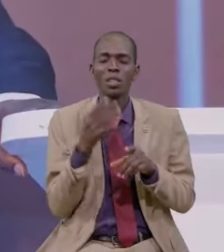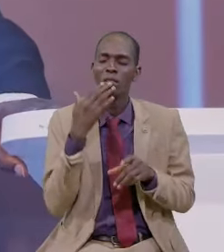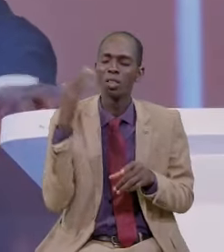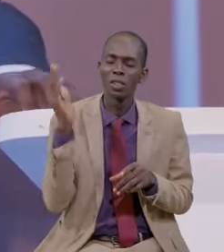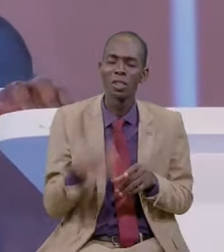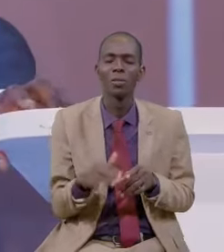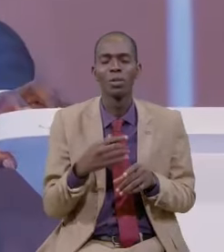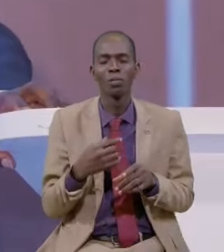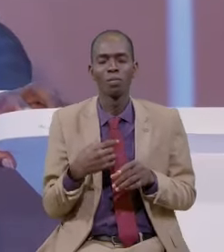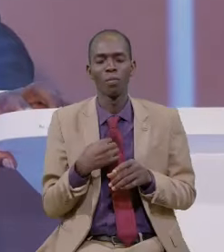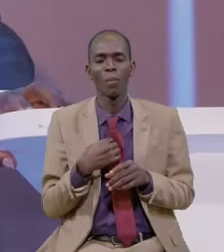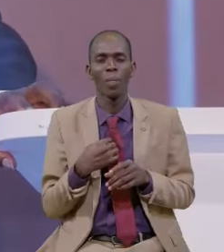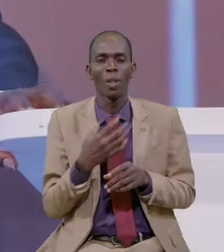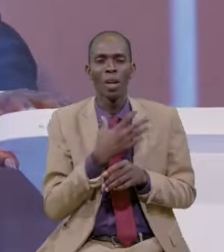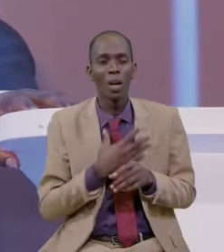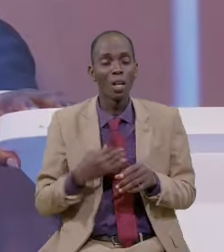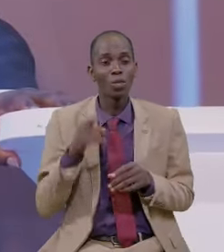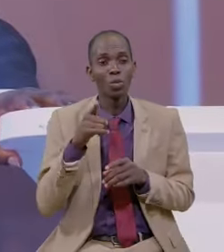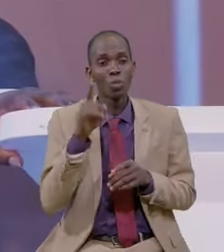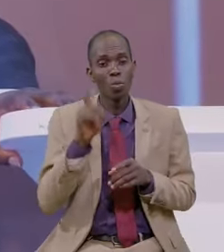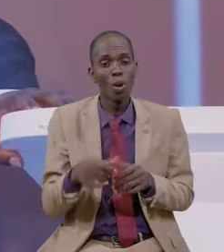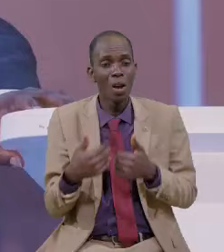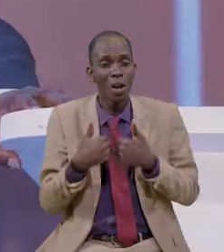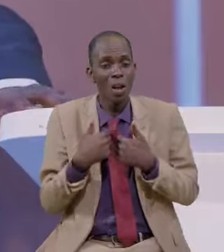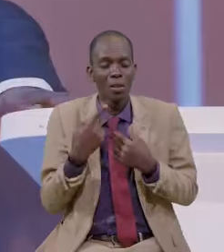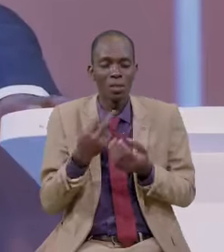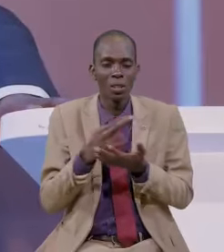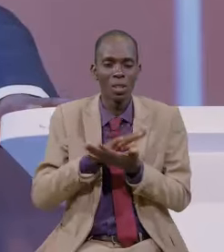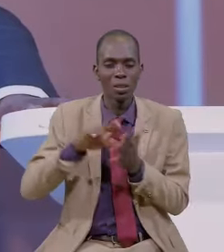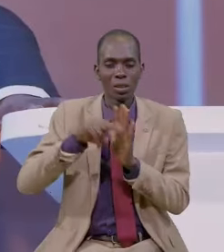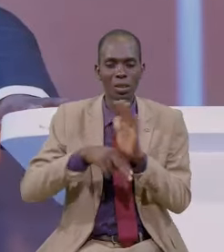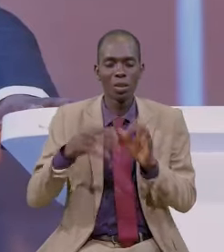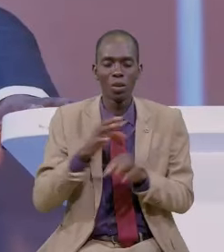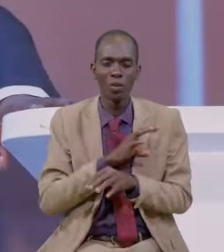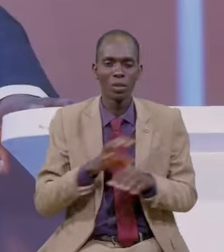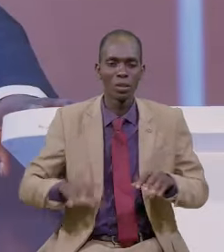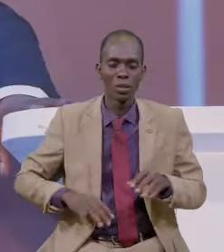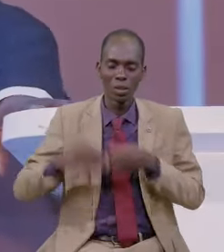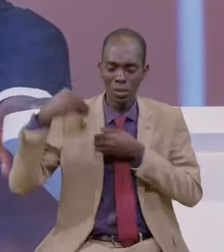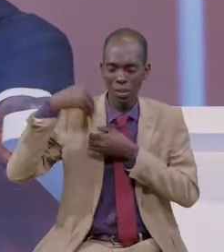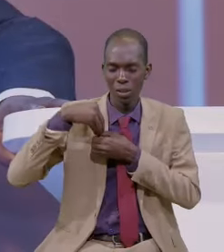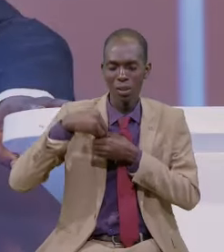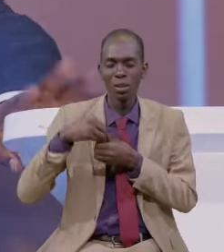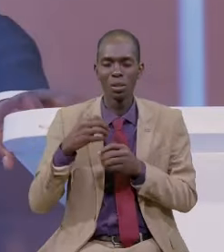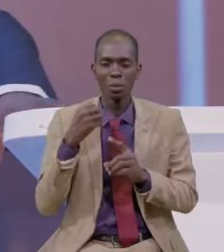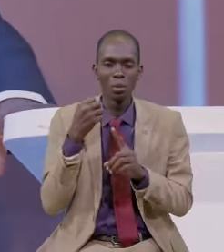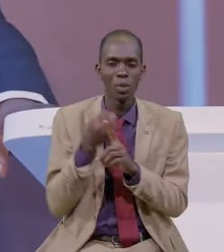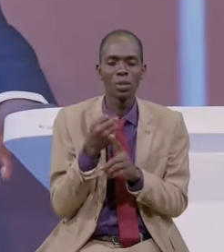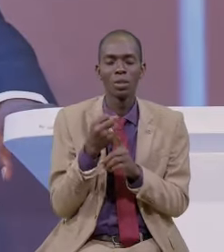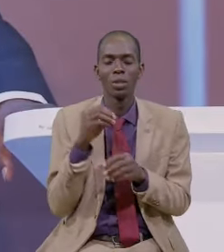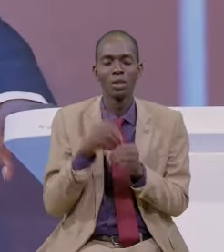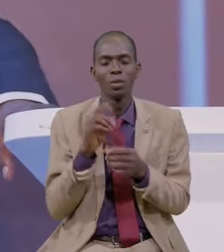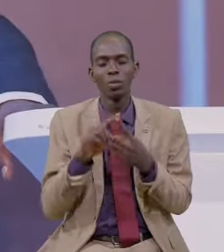to heaven? You must have the righteousness of Christ imputed, imparted